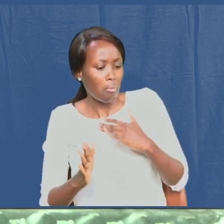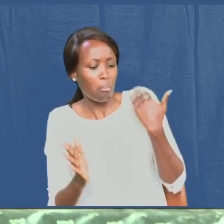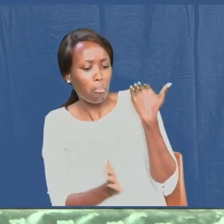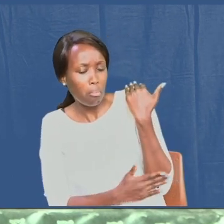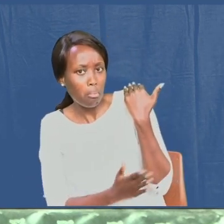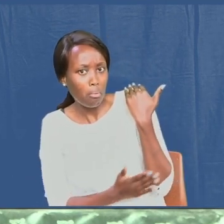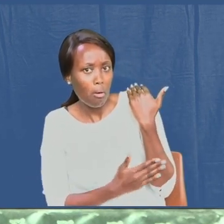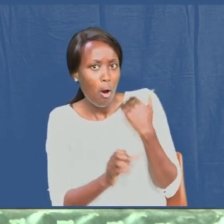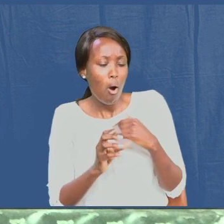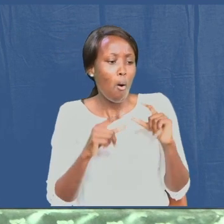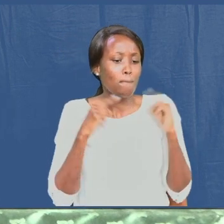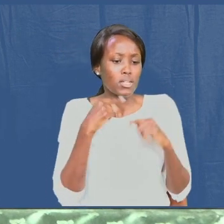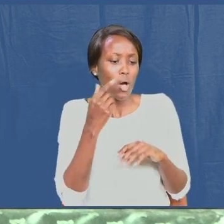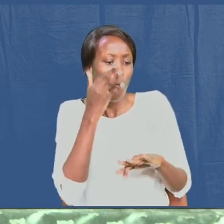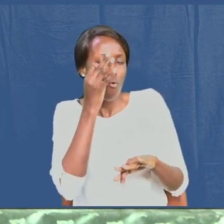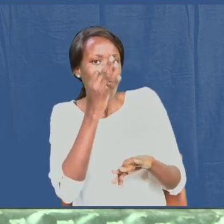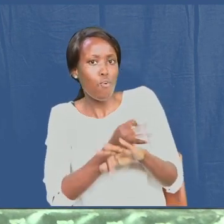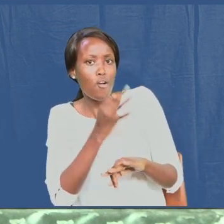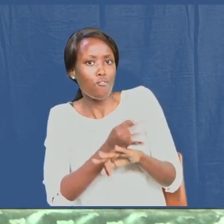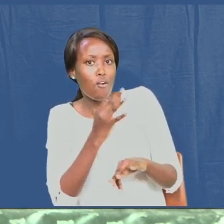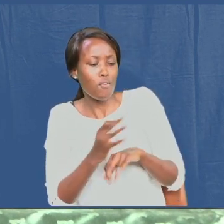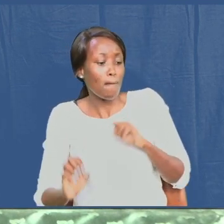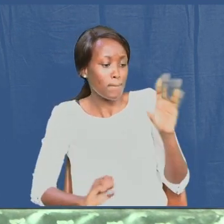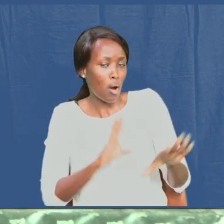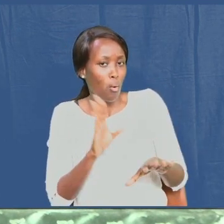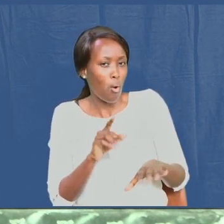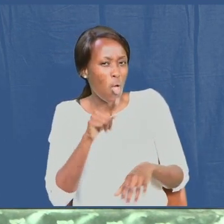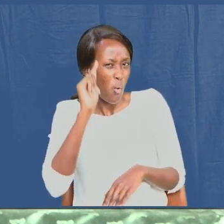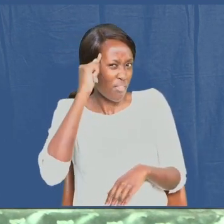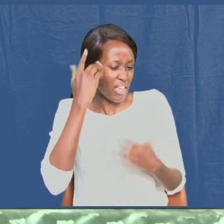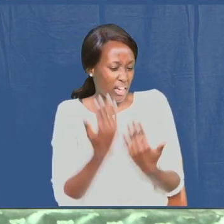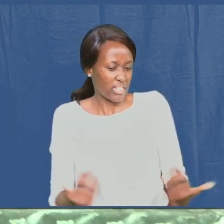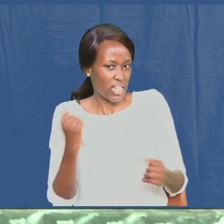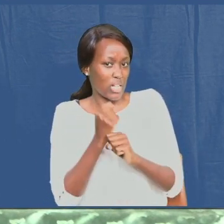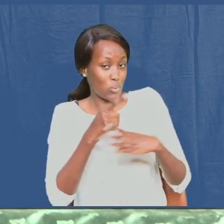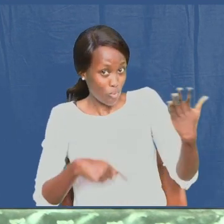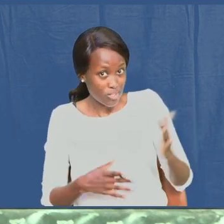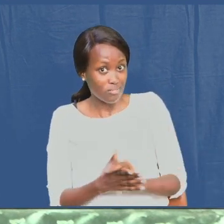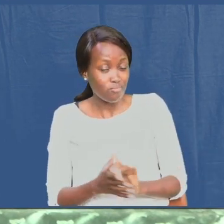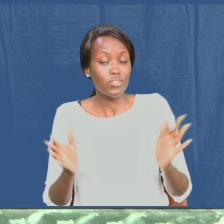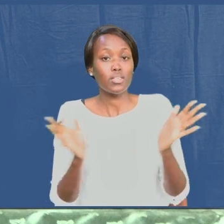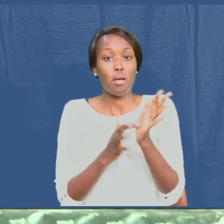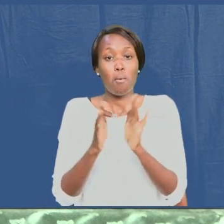miracles, what do you expect this child to do? The Bible says,